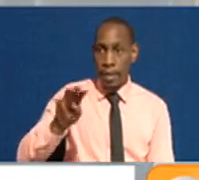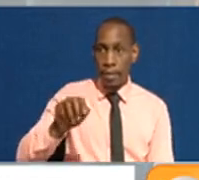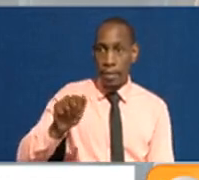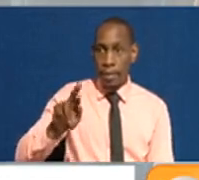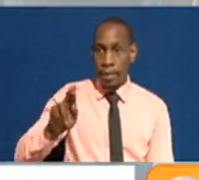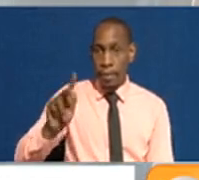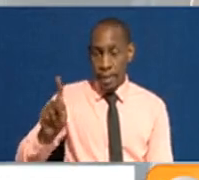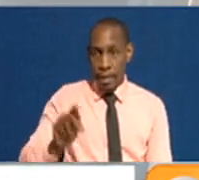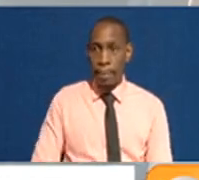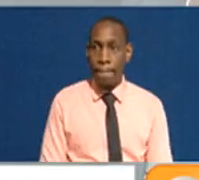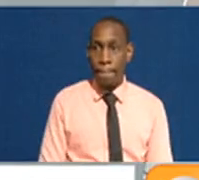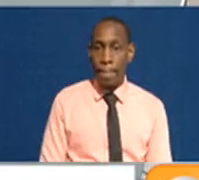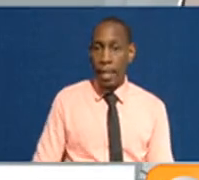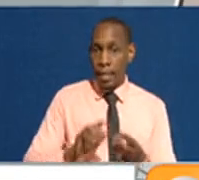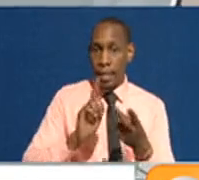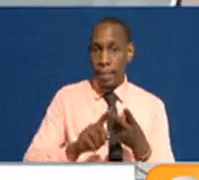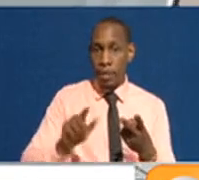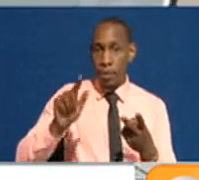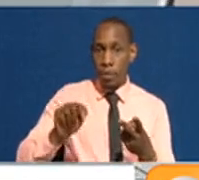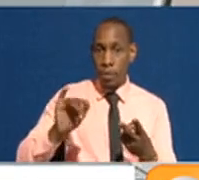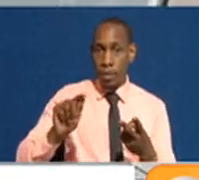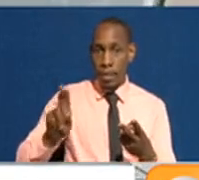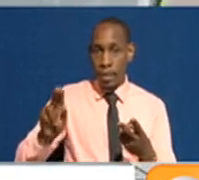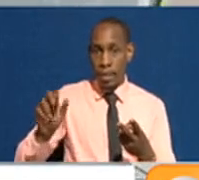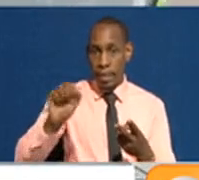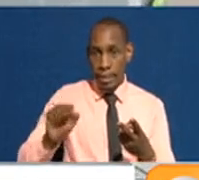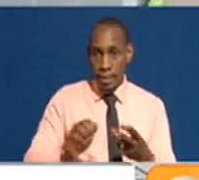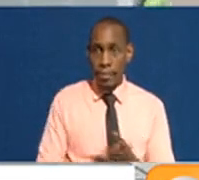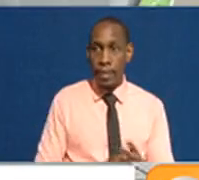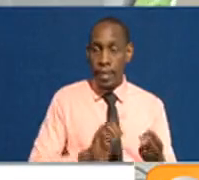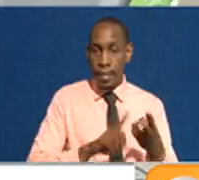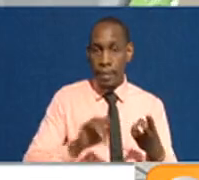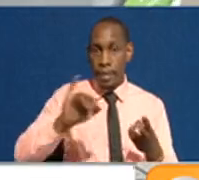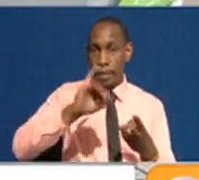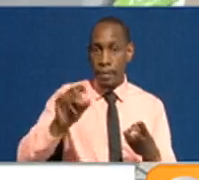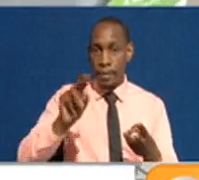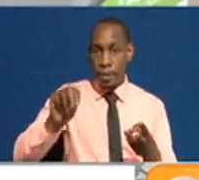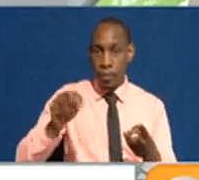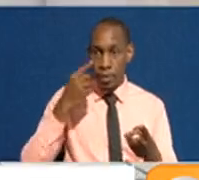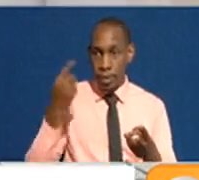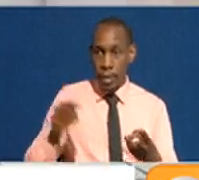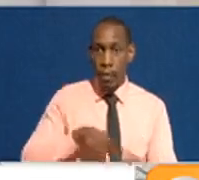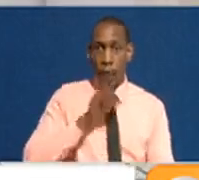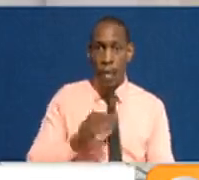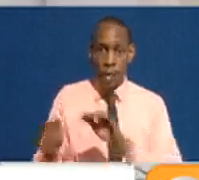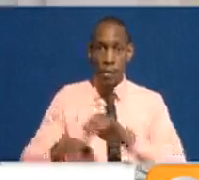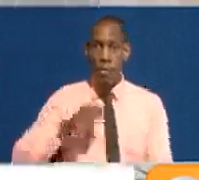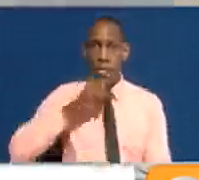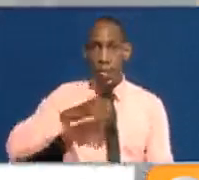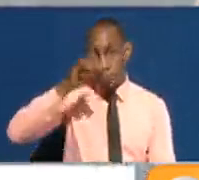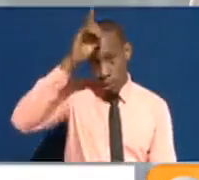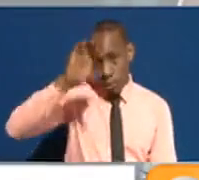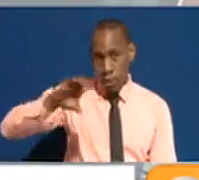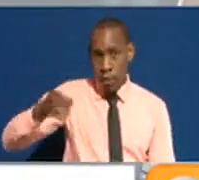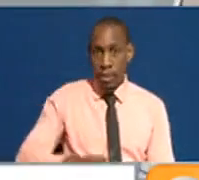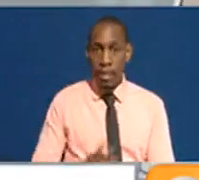United Democratic Alliance Party, Titus Lote of the Kenya Union Party, and John Lodinho of KANU. Kitui Rural constituency